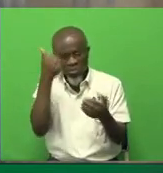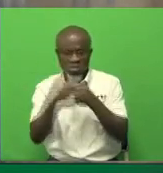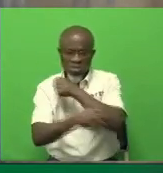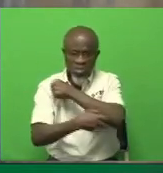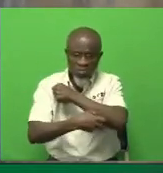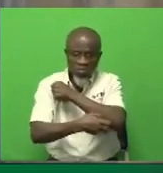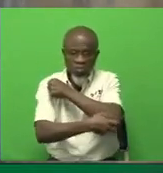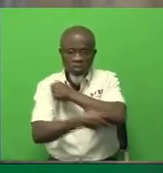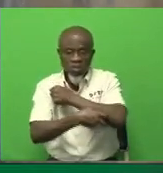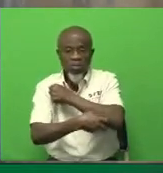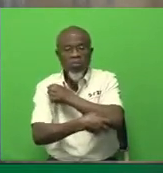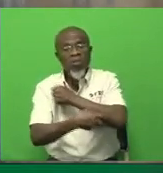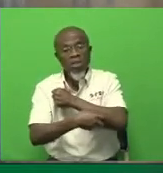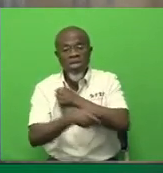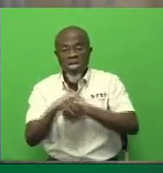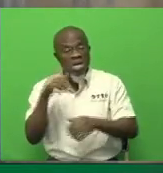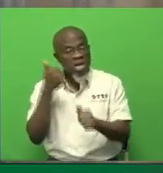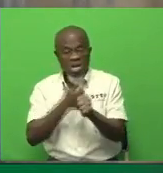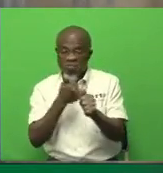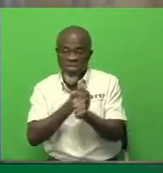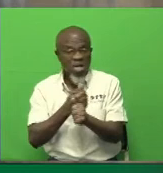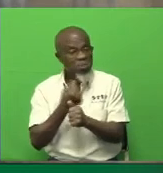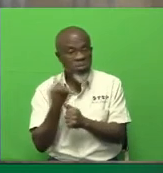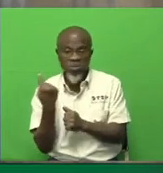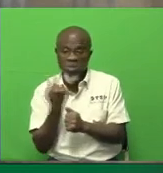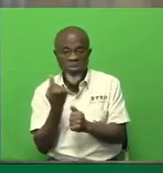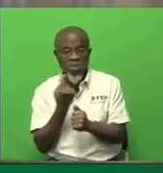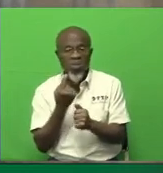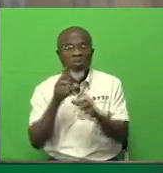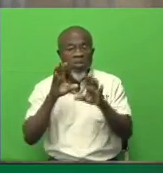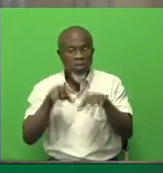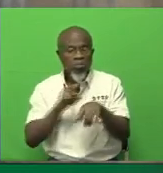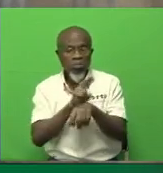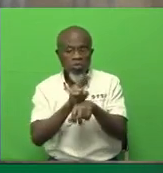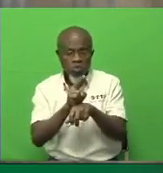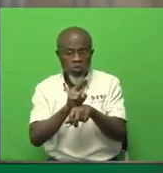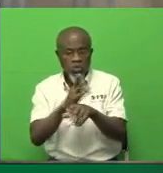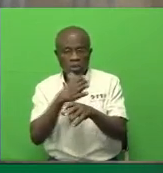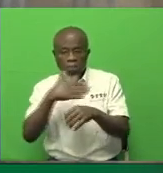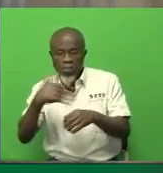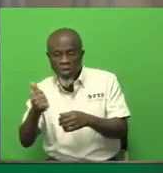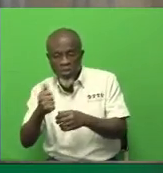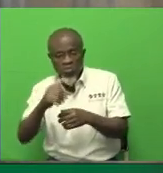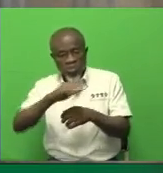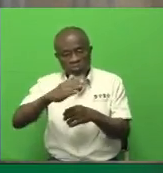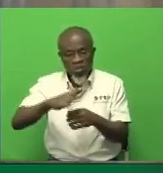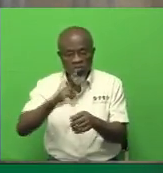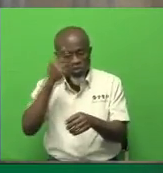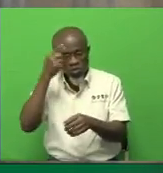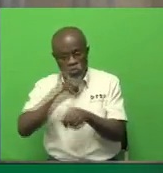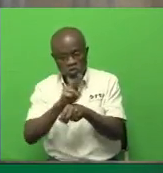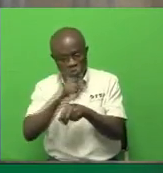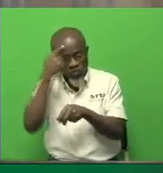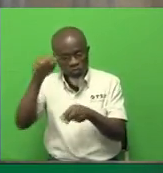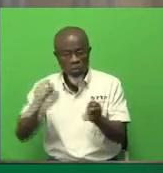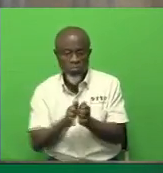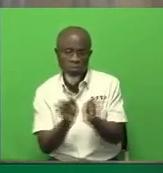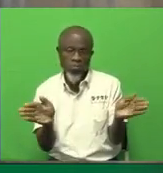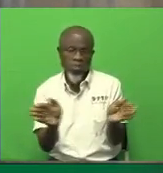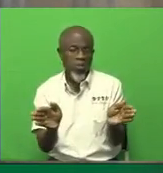a delicate by textbooks a delicate by laptops but no they do not want to do